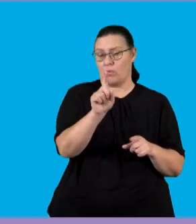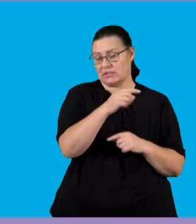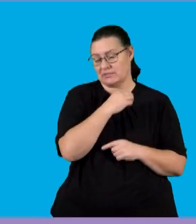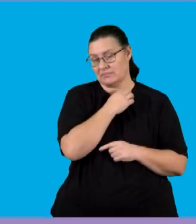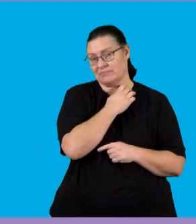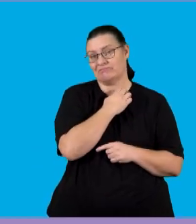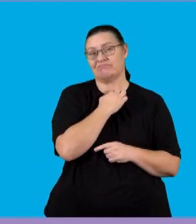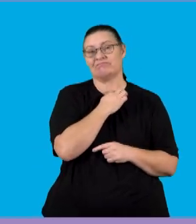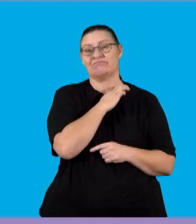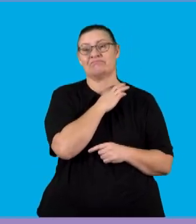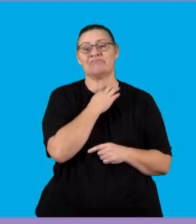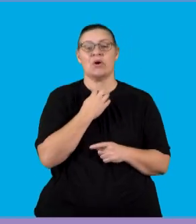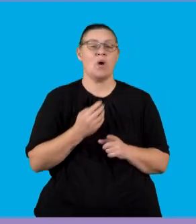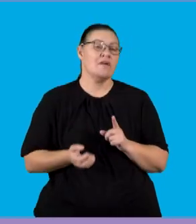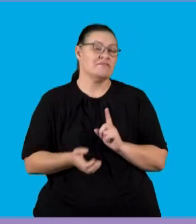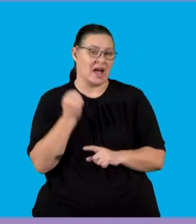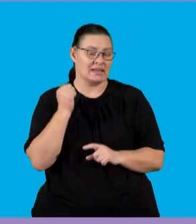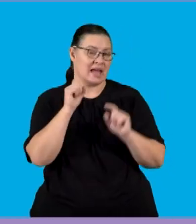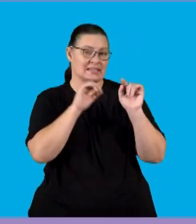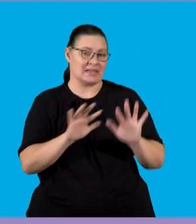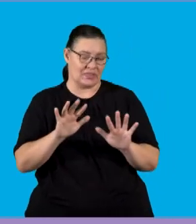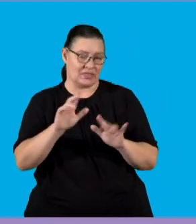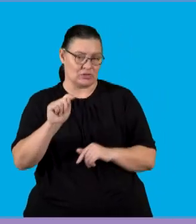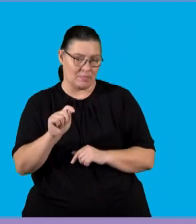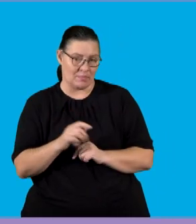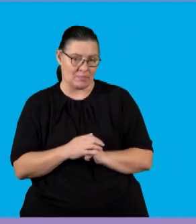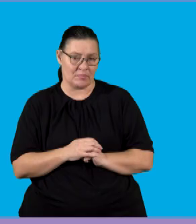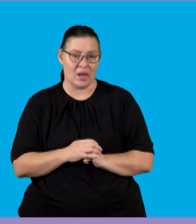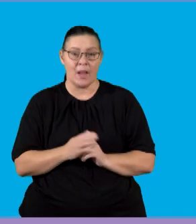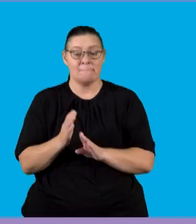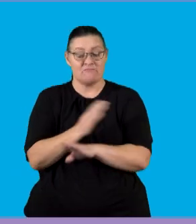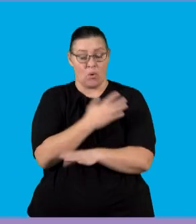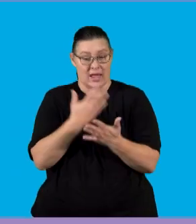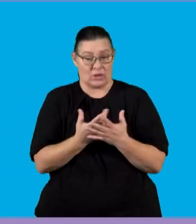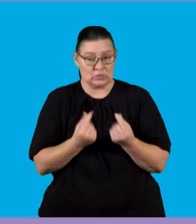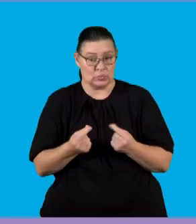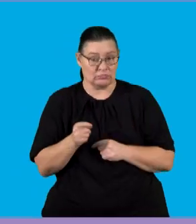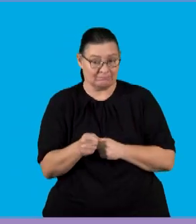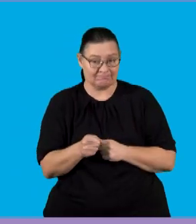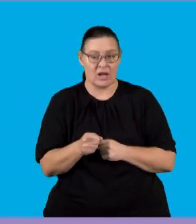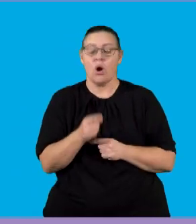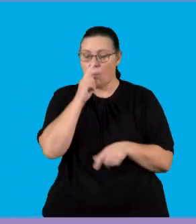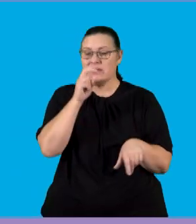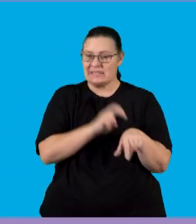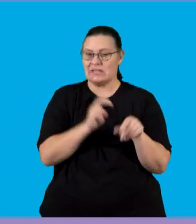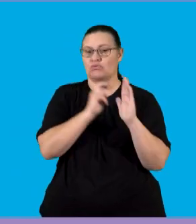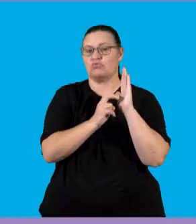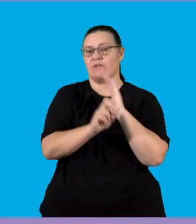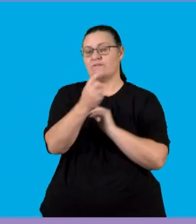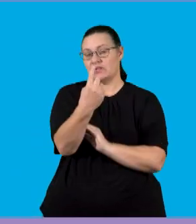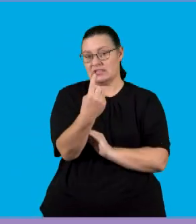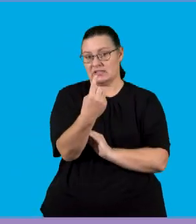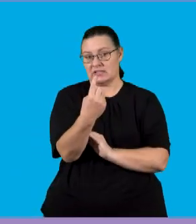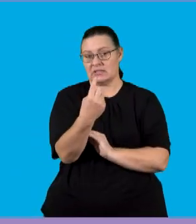that term? So let's find the 10th term. But before we can find that 10th term, we need a